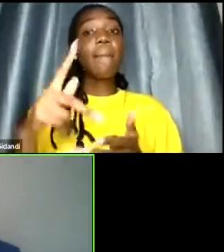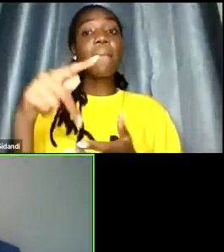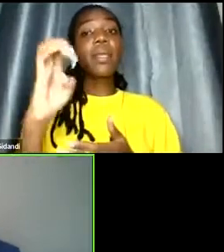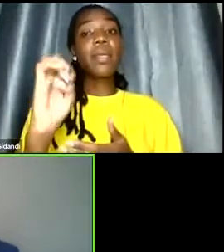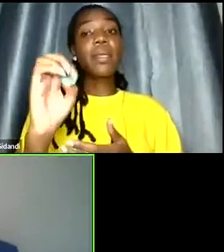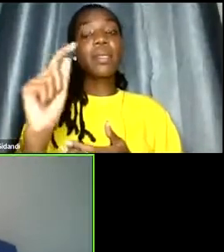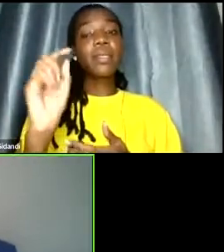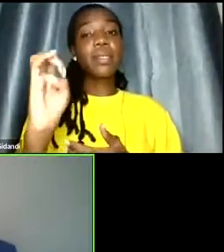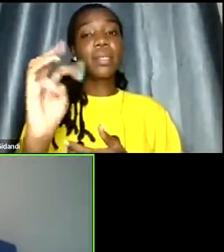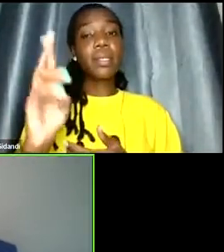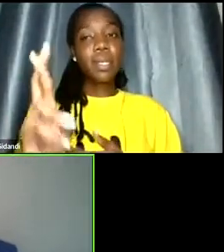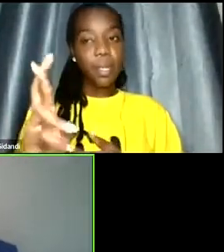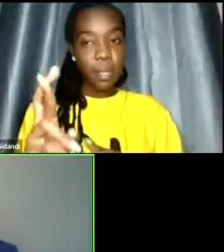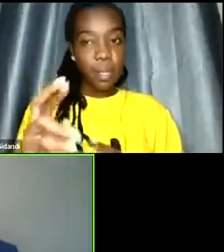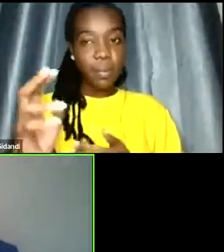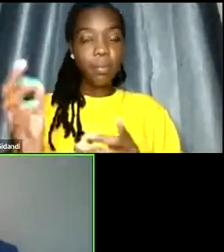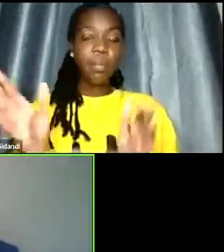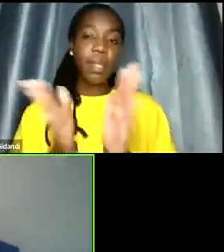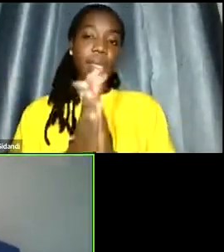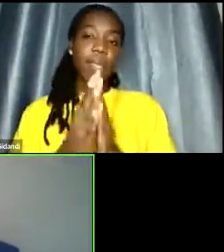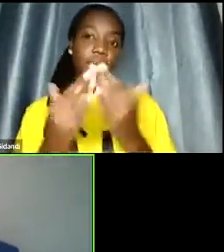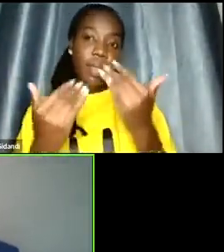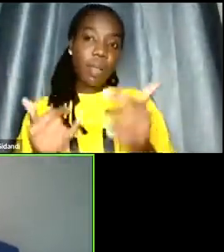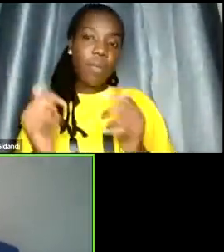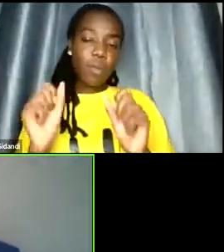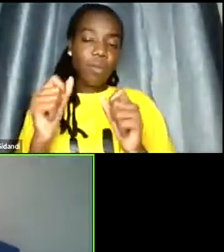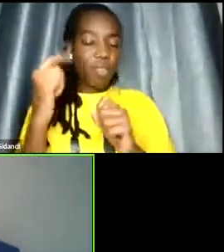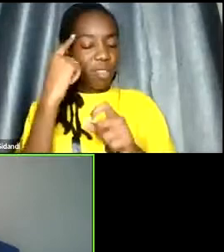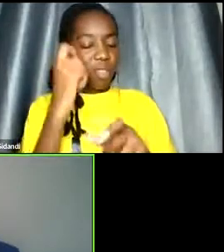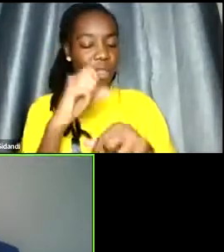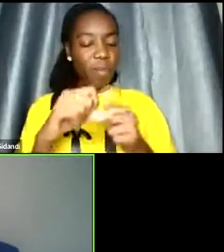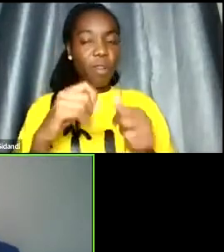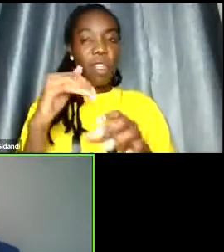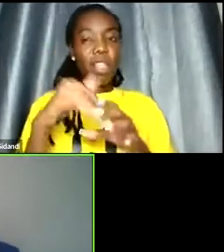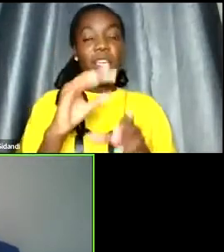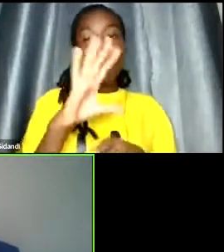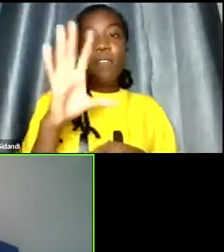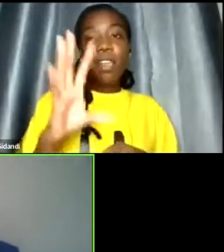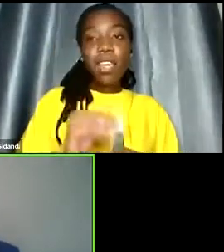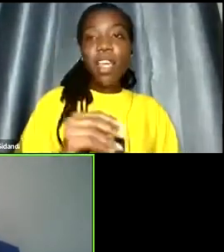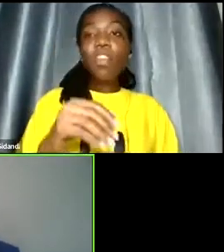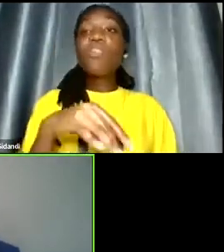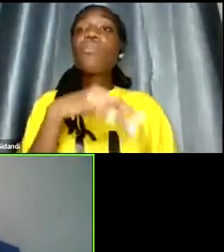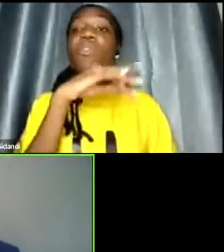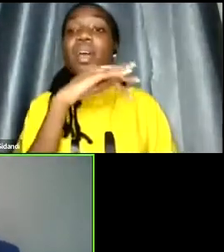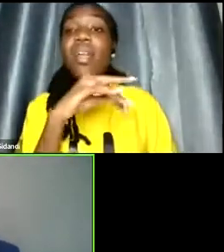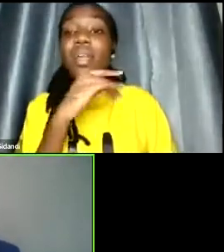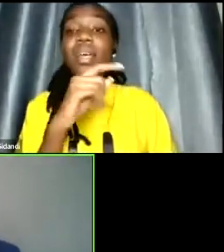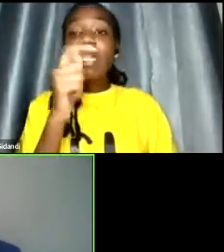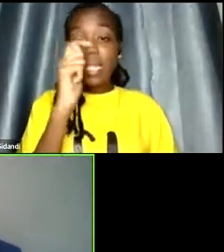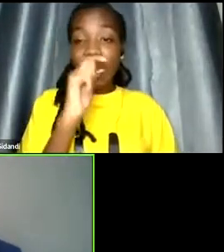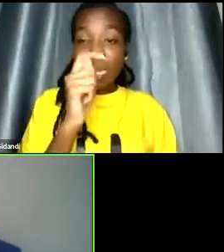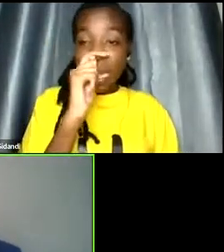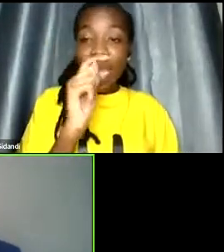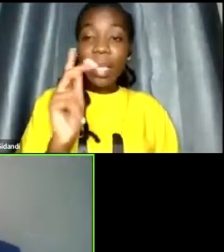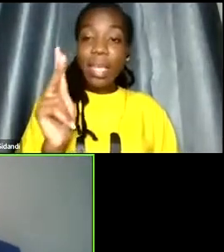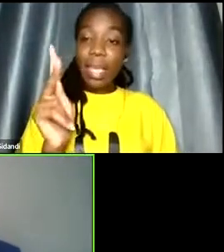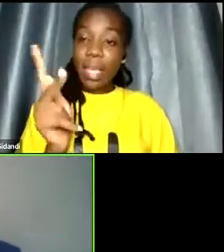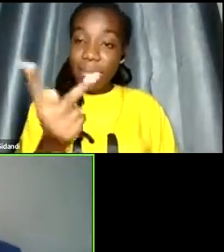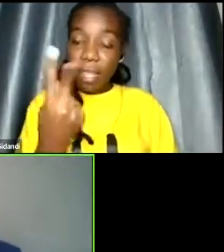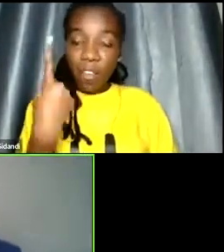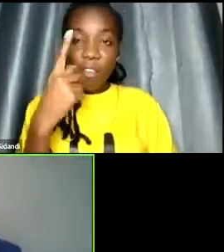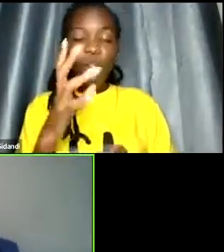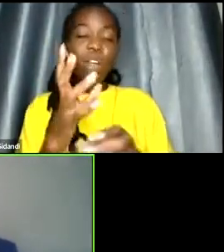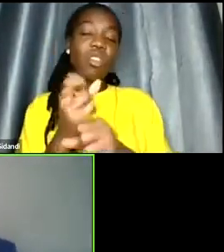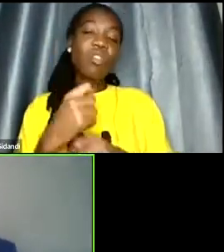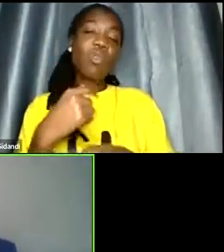there are many examples you can think about in Africa, in Uganda, in Tanzania, in Kenya, of organizations that have continued